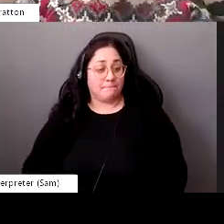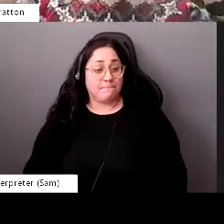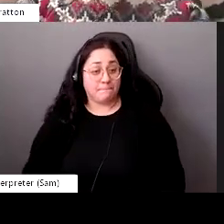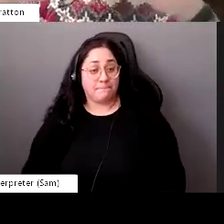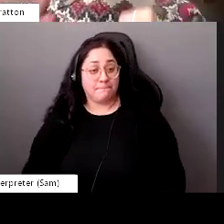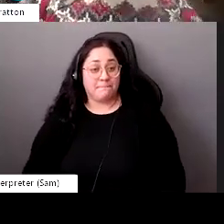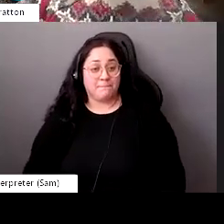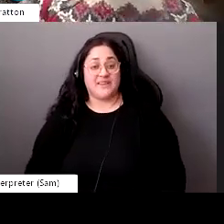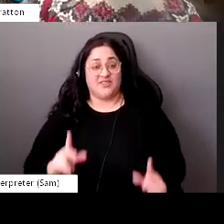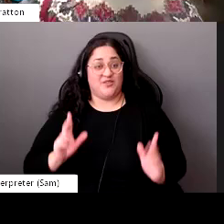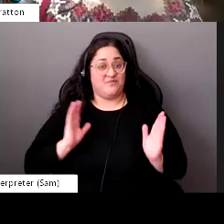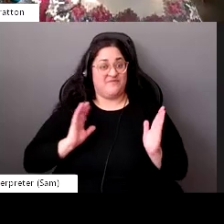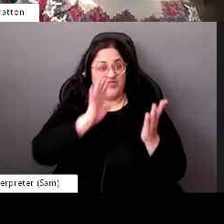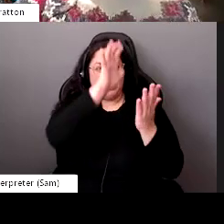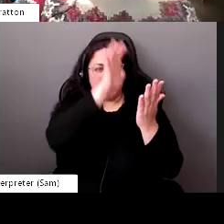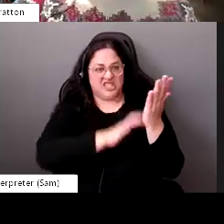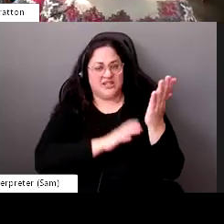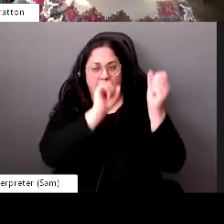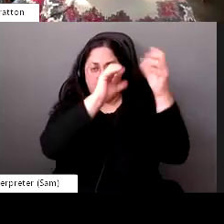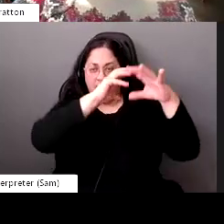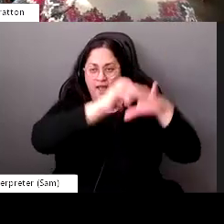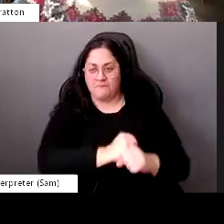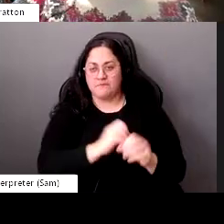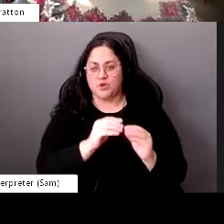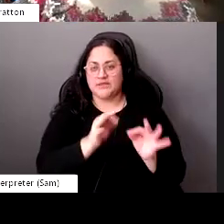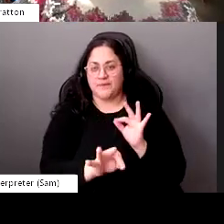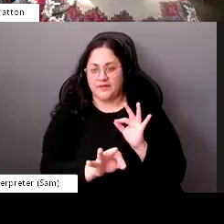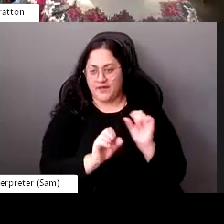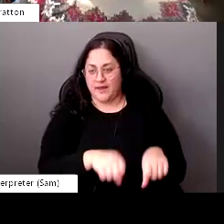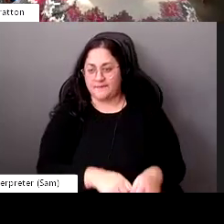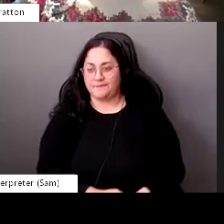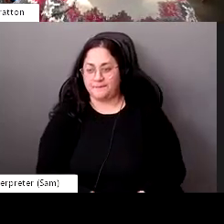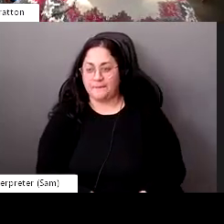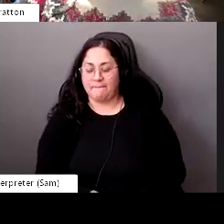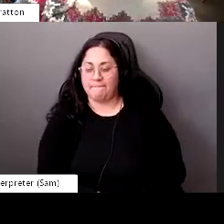become really simple and straightforward. Oh, you know what? Somebody just